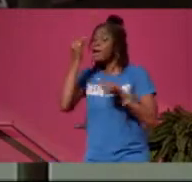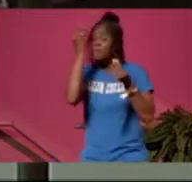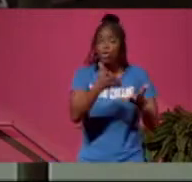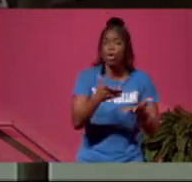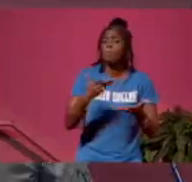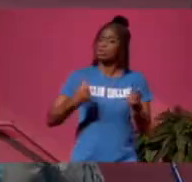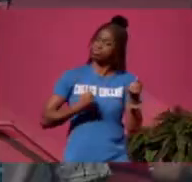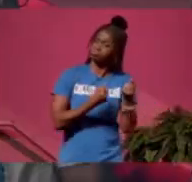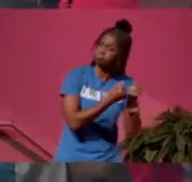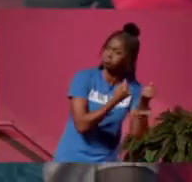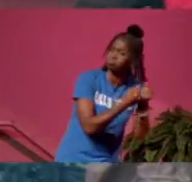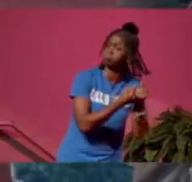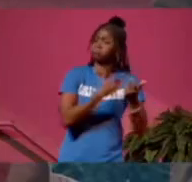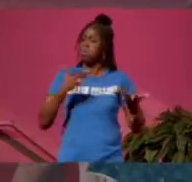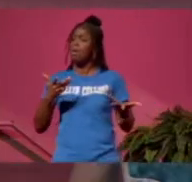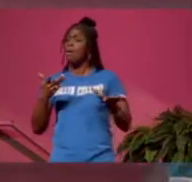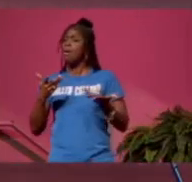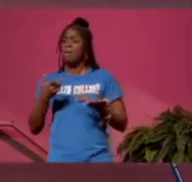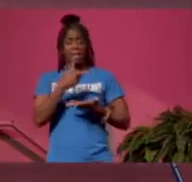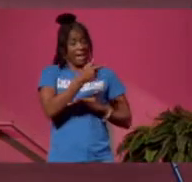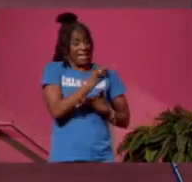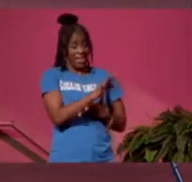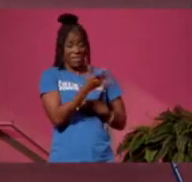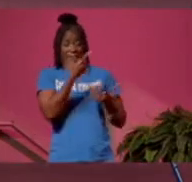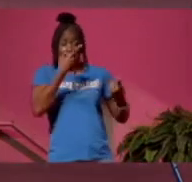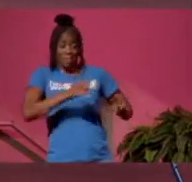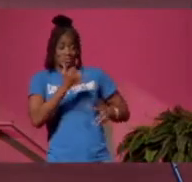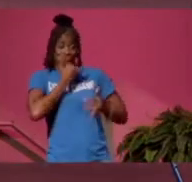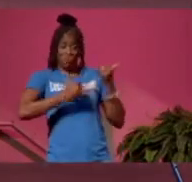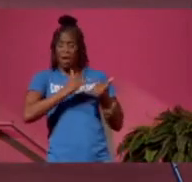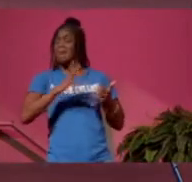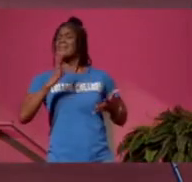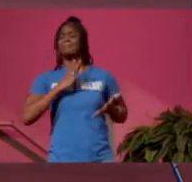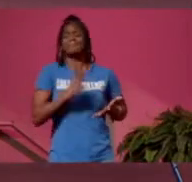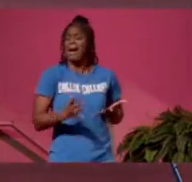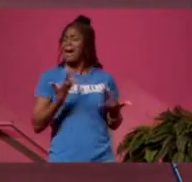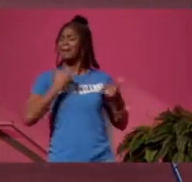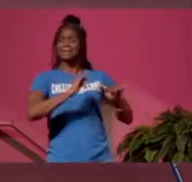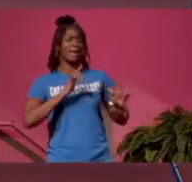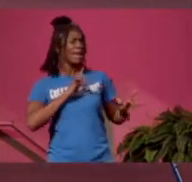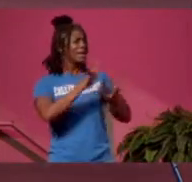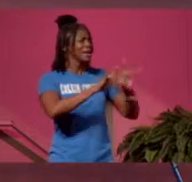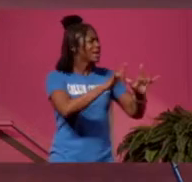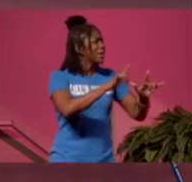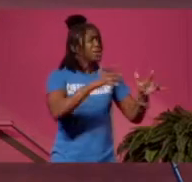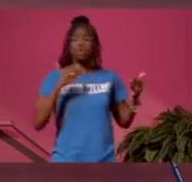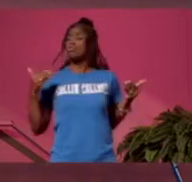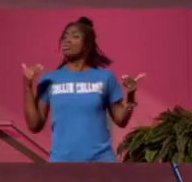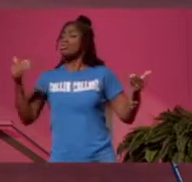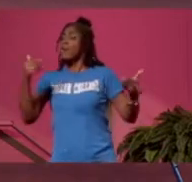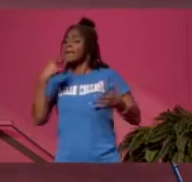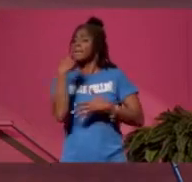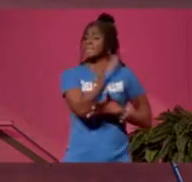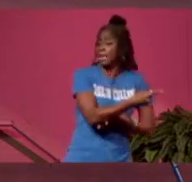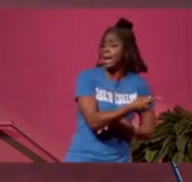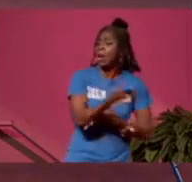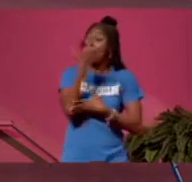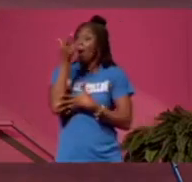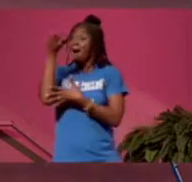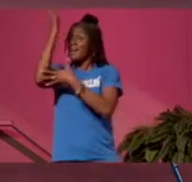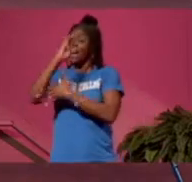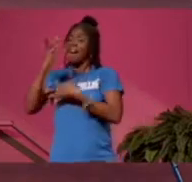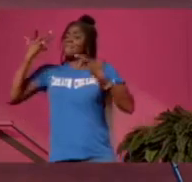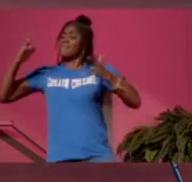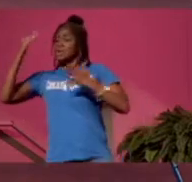know that they weren't an accident, even if they were unplanned. For I know the plans that